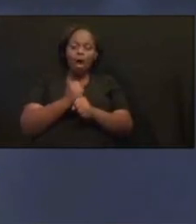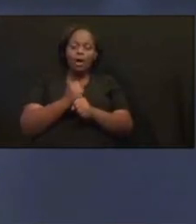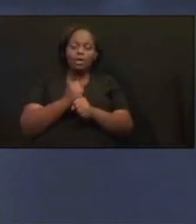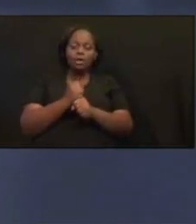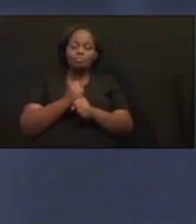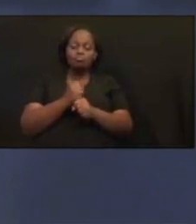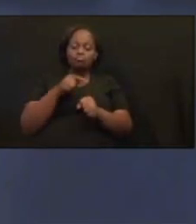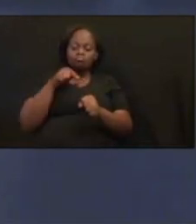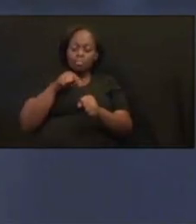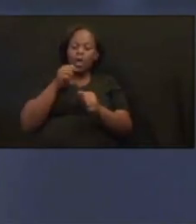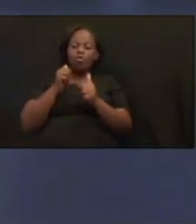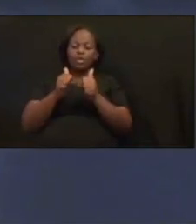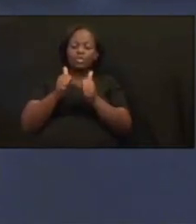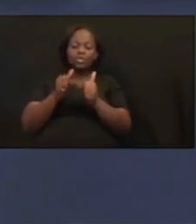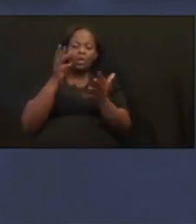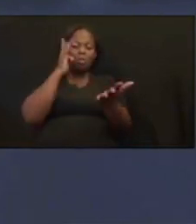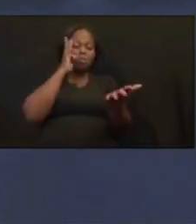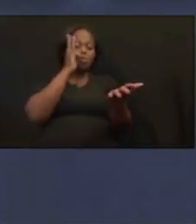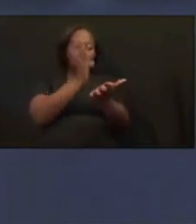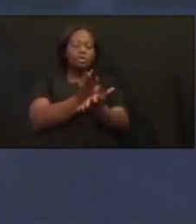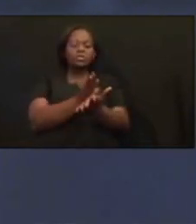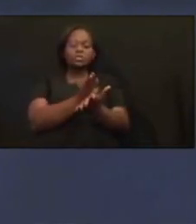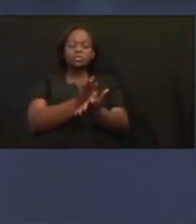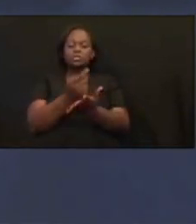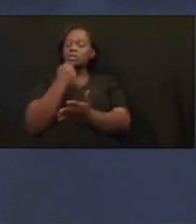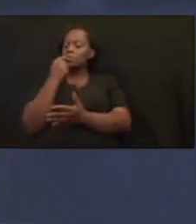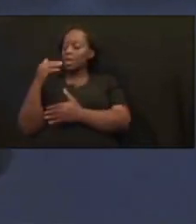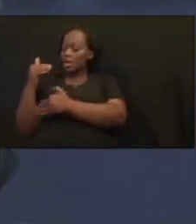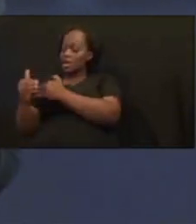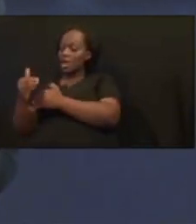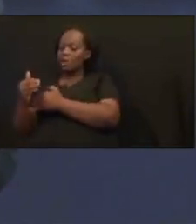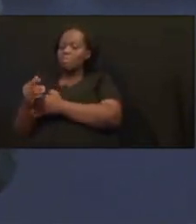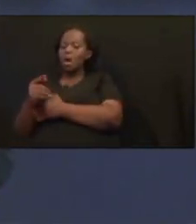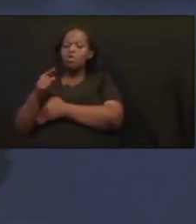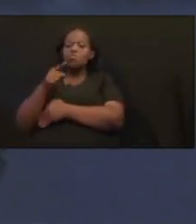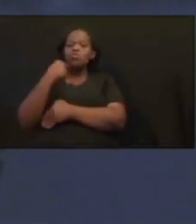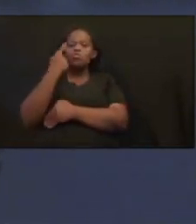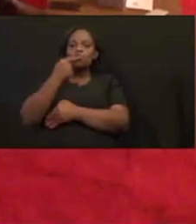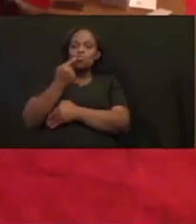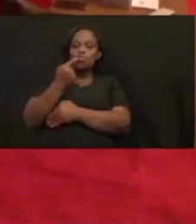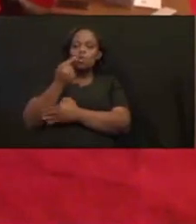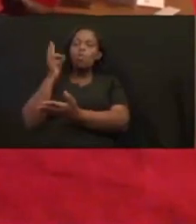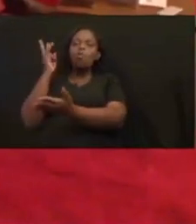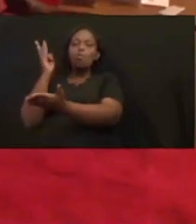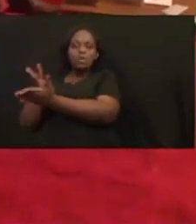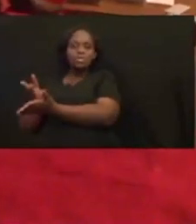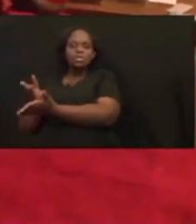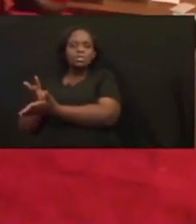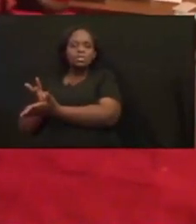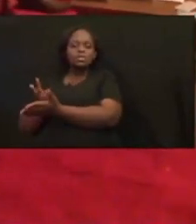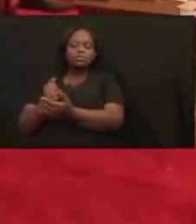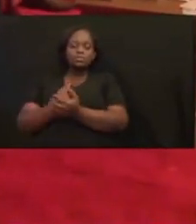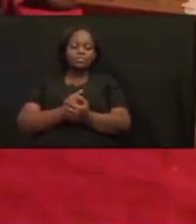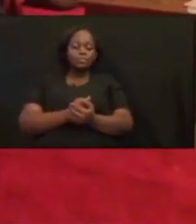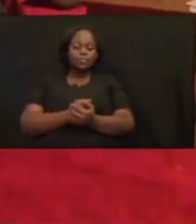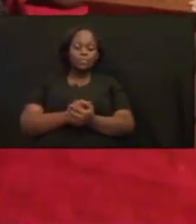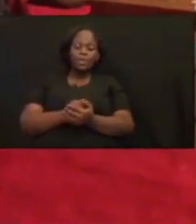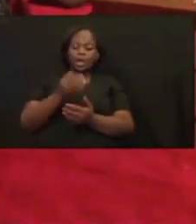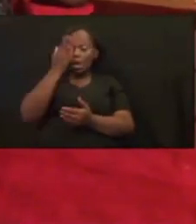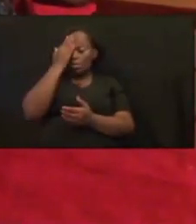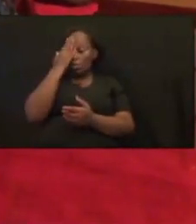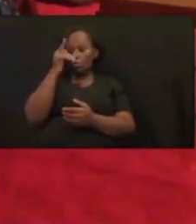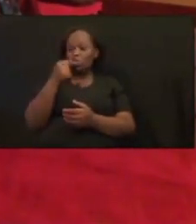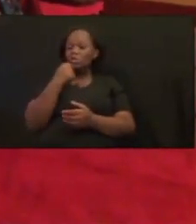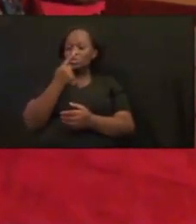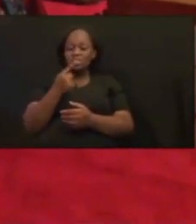I am a witness. Let the devil hear you. I am a witness. One more time. I am a witness. I know you say you are an apostle